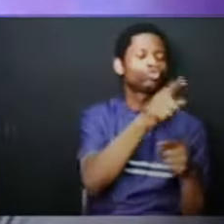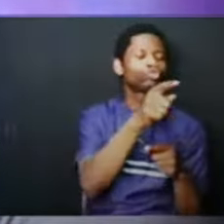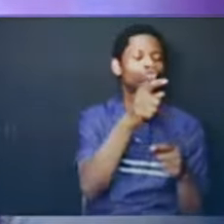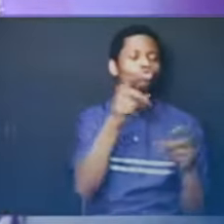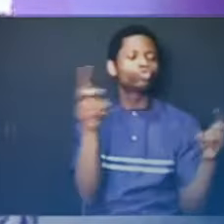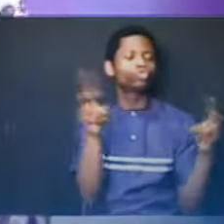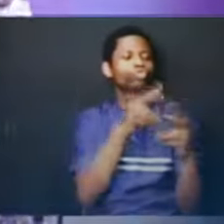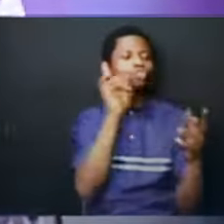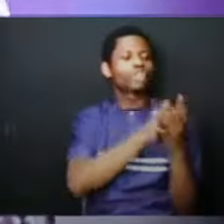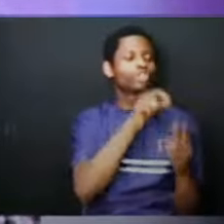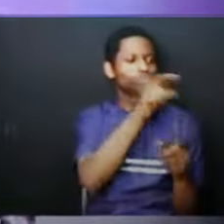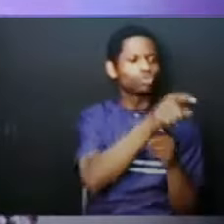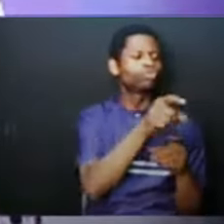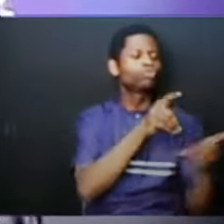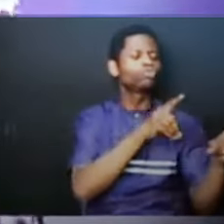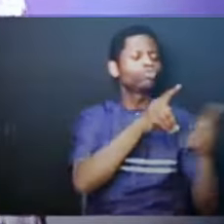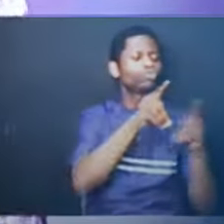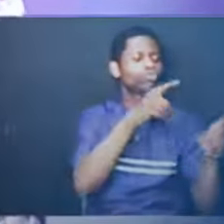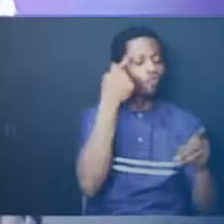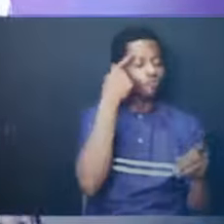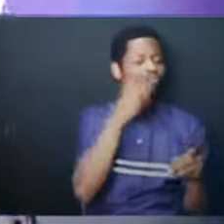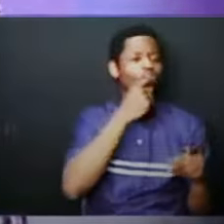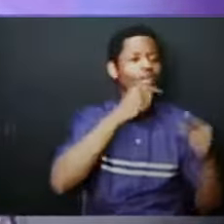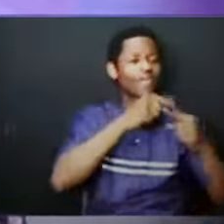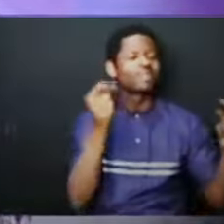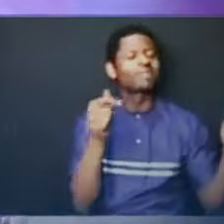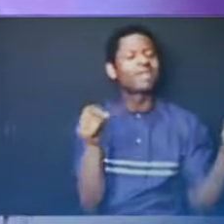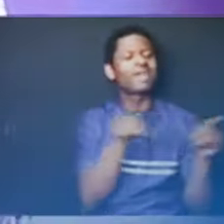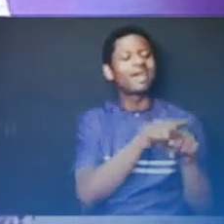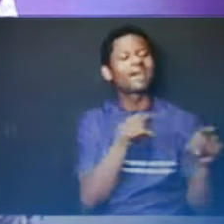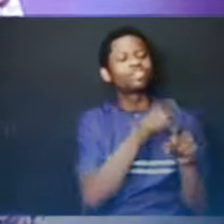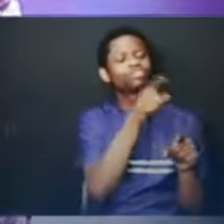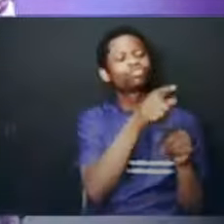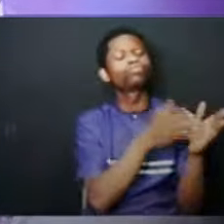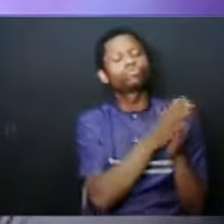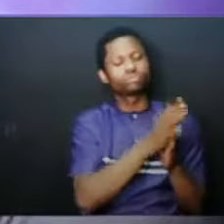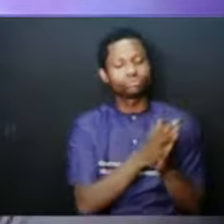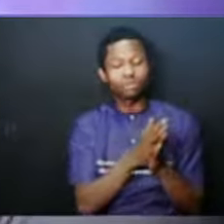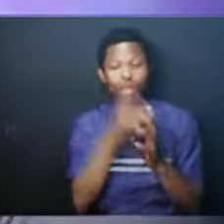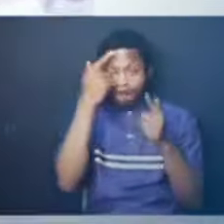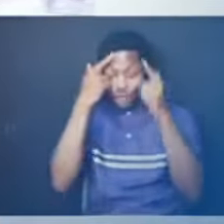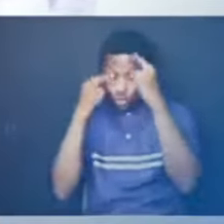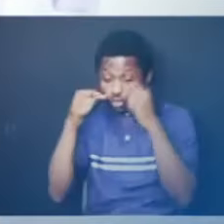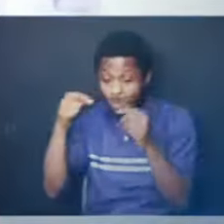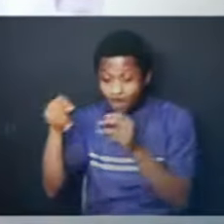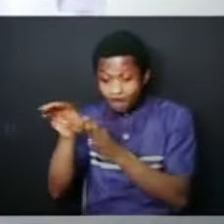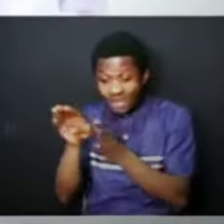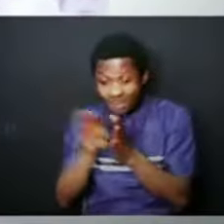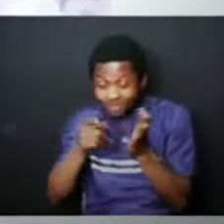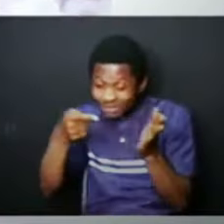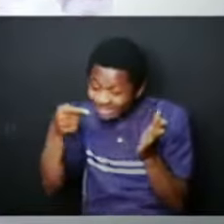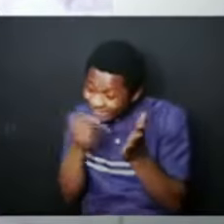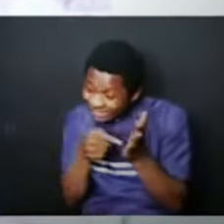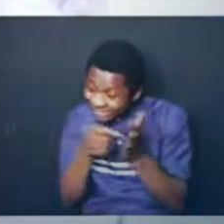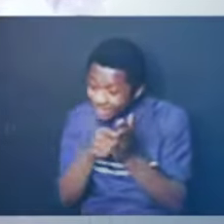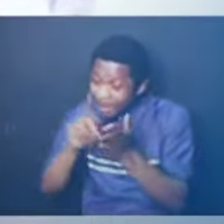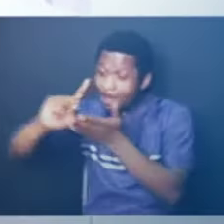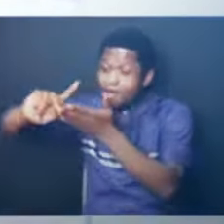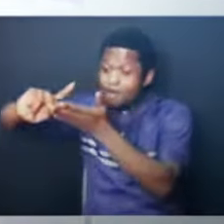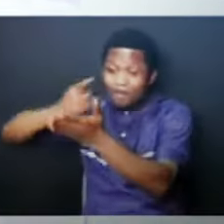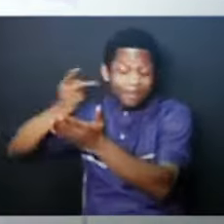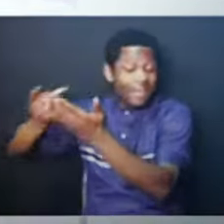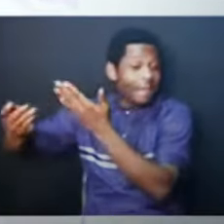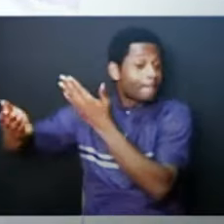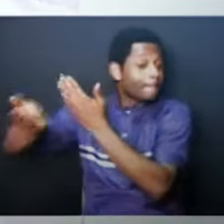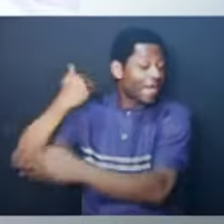because vengeance is the Lord's. So what they are saying is wrong. Nti kyerɛsɛm sɛ na David nipa no ɛka kyerɛ no